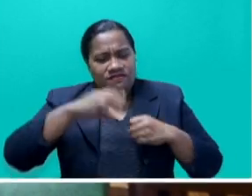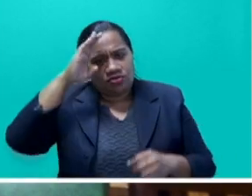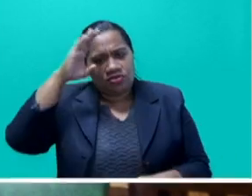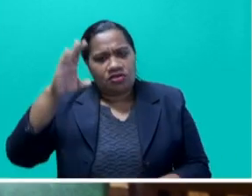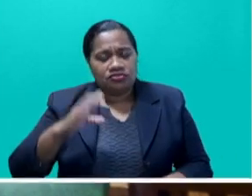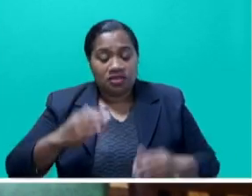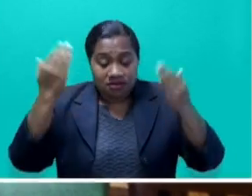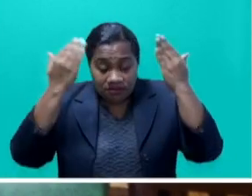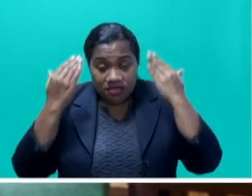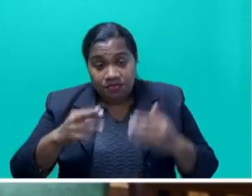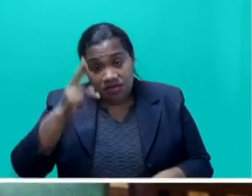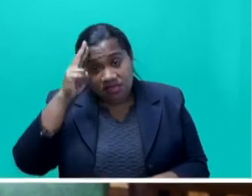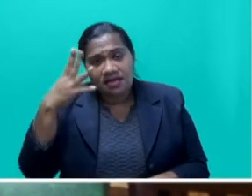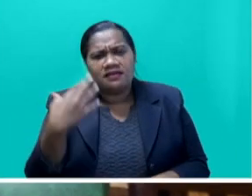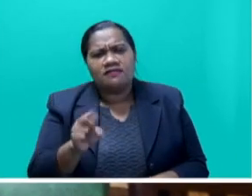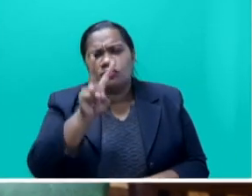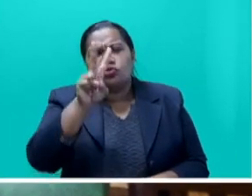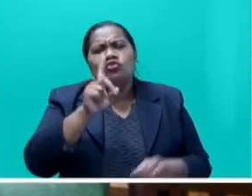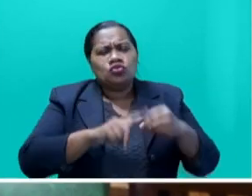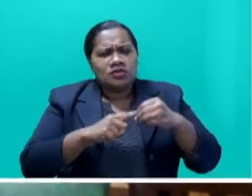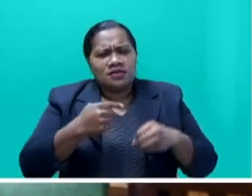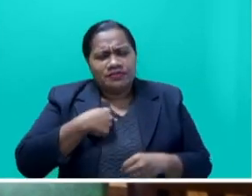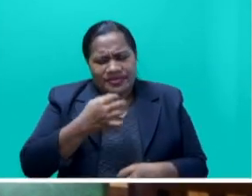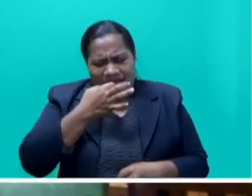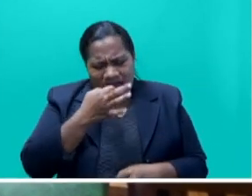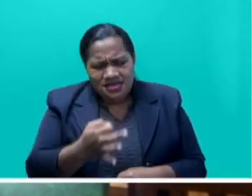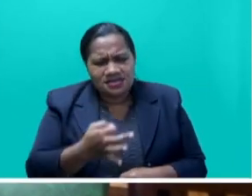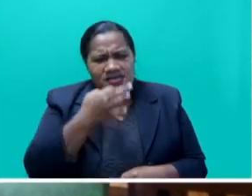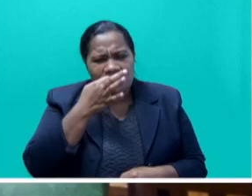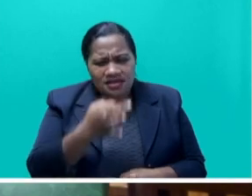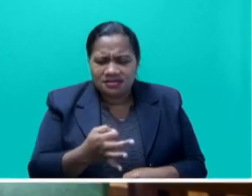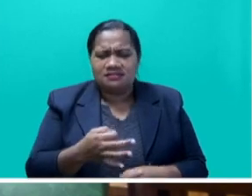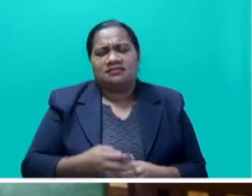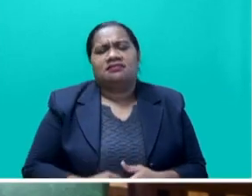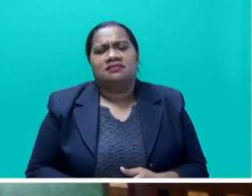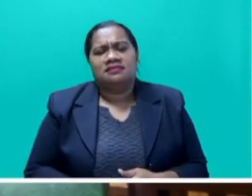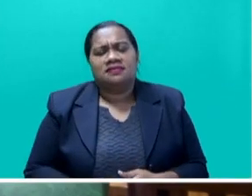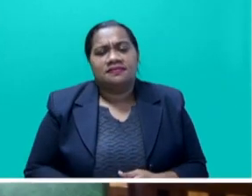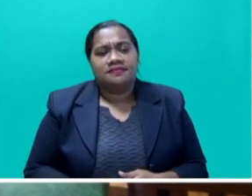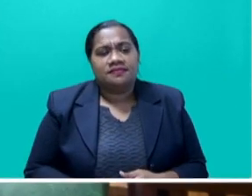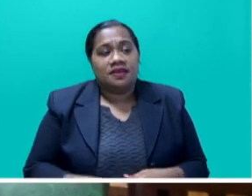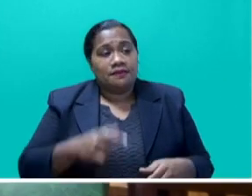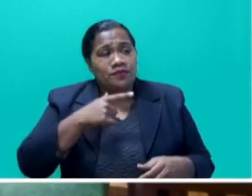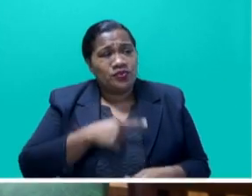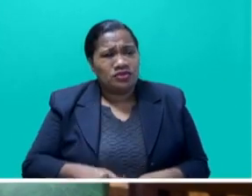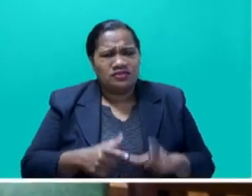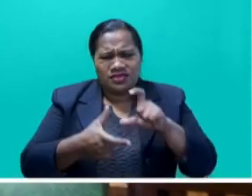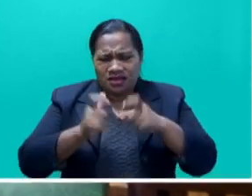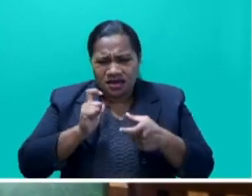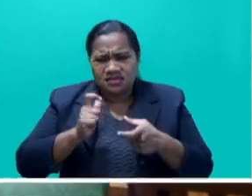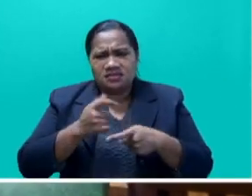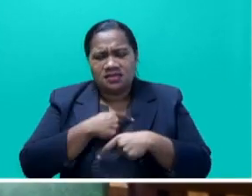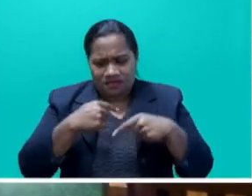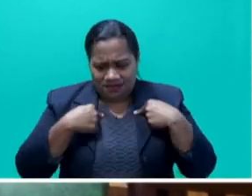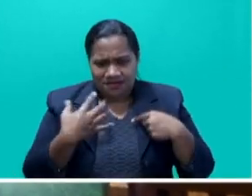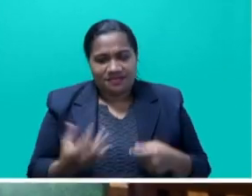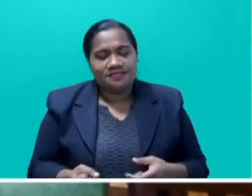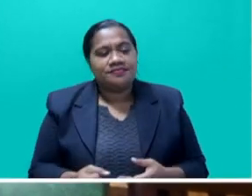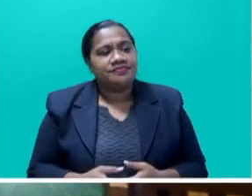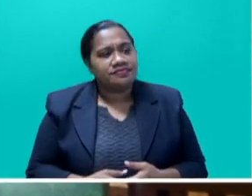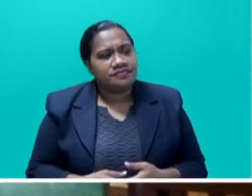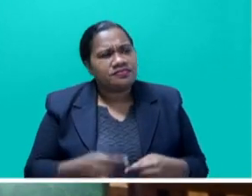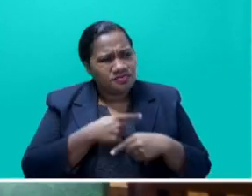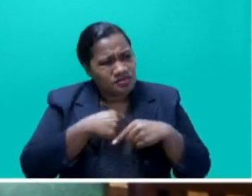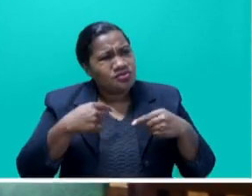Speaker, sir, there are two questions that I keep asking, particularly most recently because of the crisis that we are going through. Are we